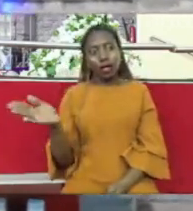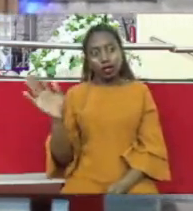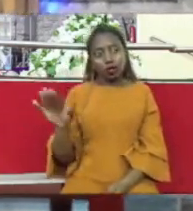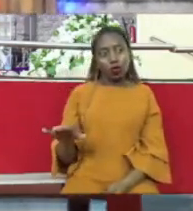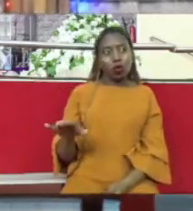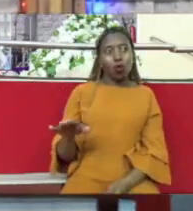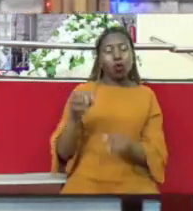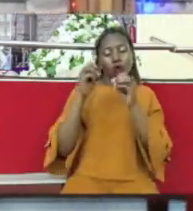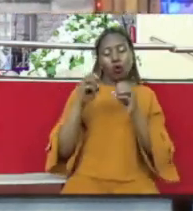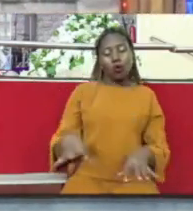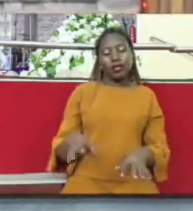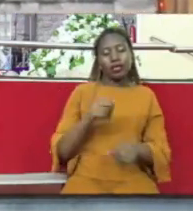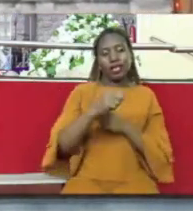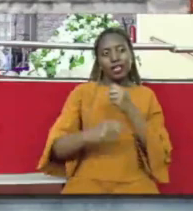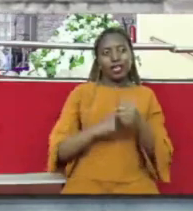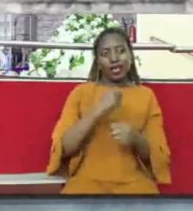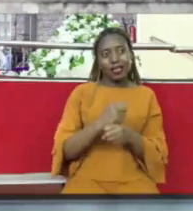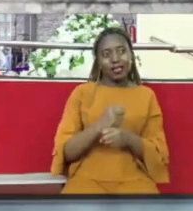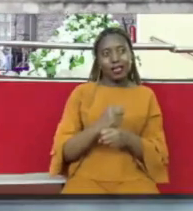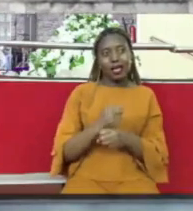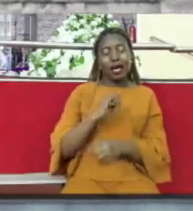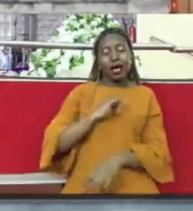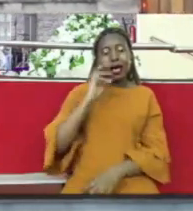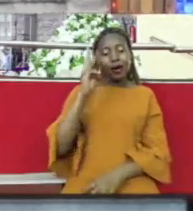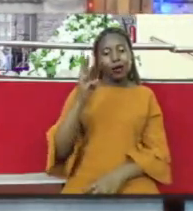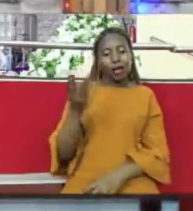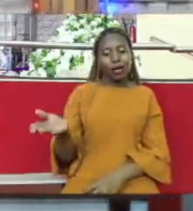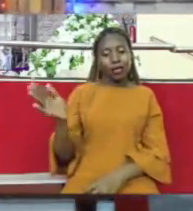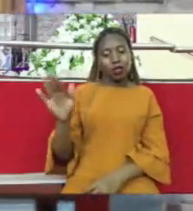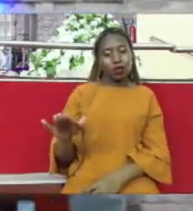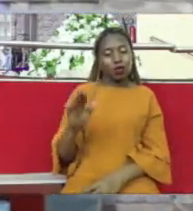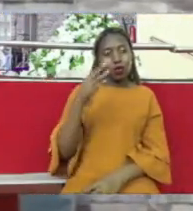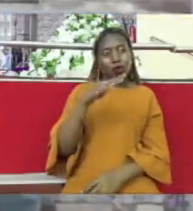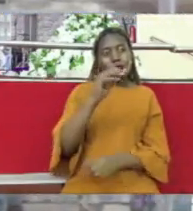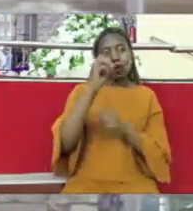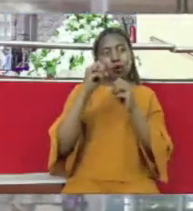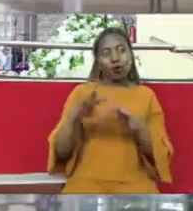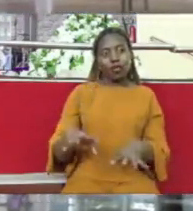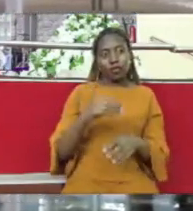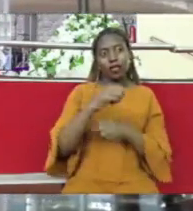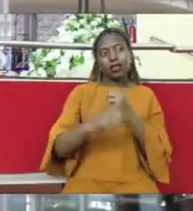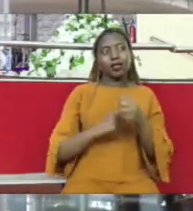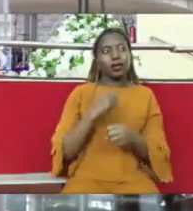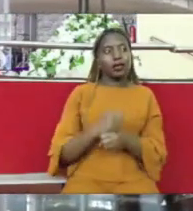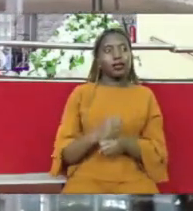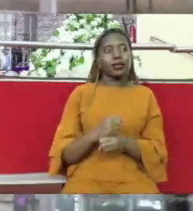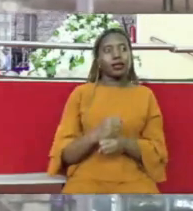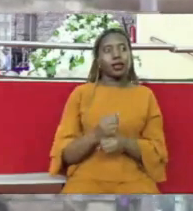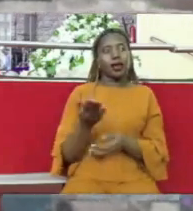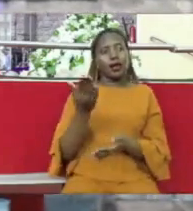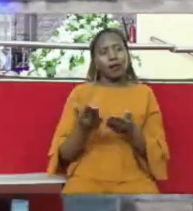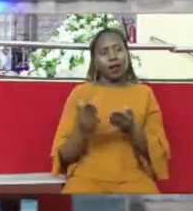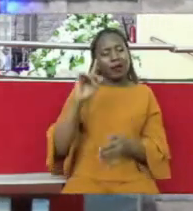ambayo imepotea. I will restore your wasted years. Nitarejesha miaka yako ambayo imepotea. Someone is thinking this drinking that I